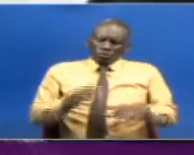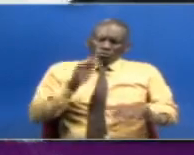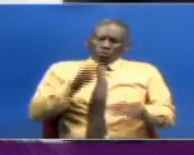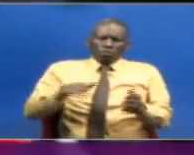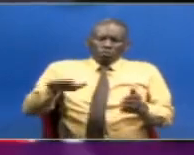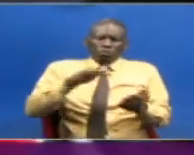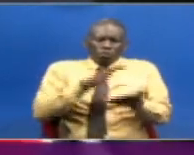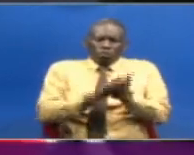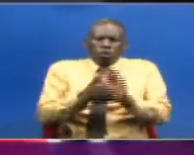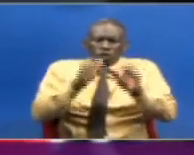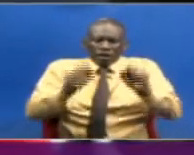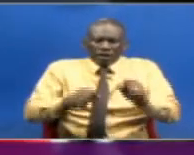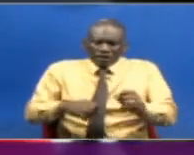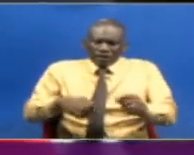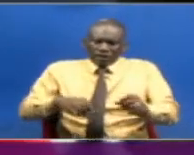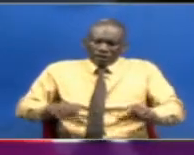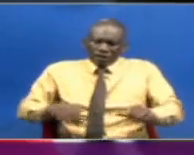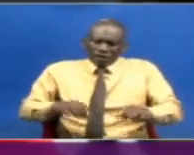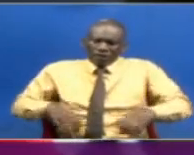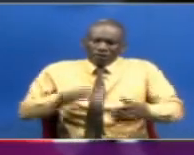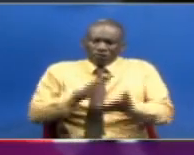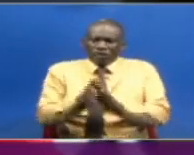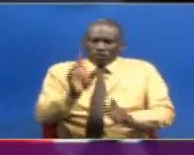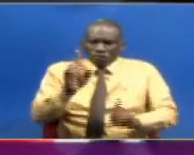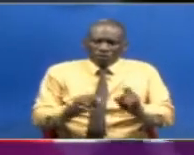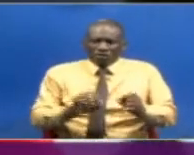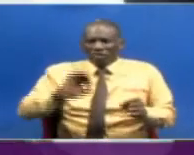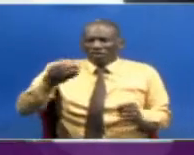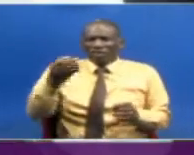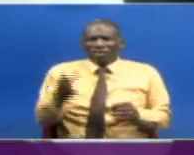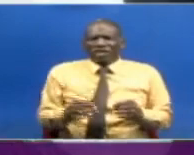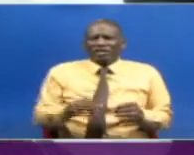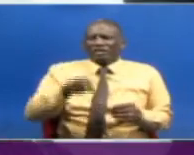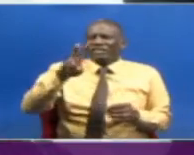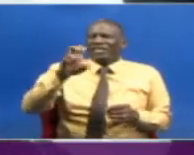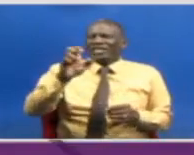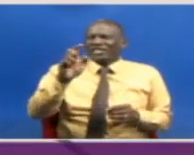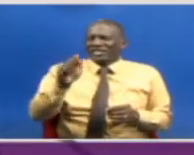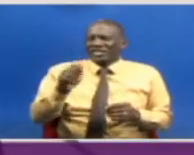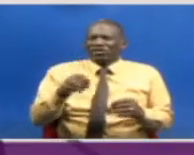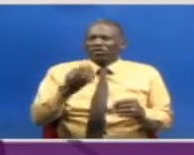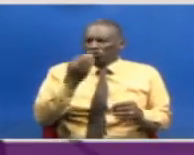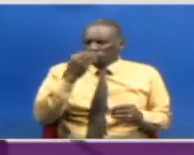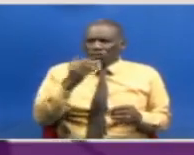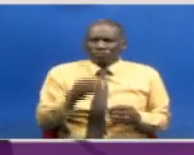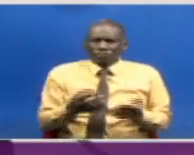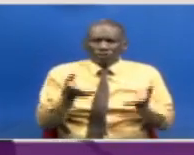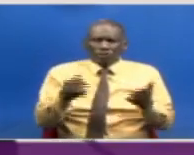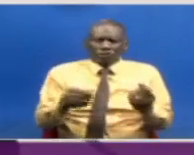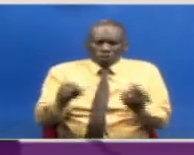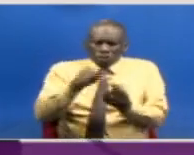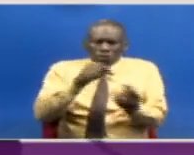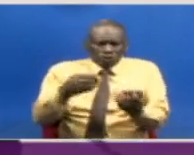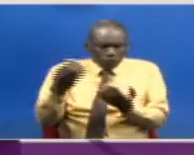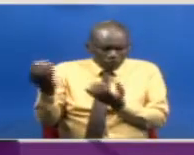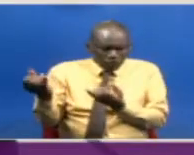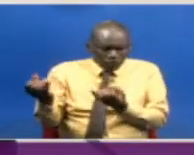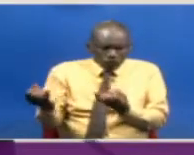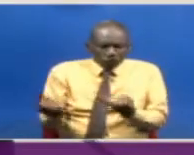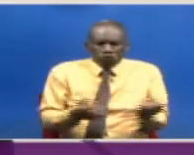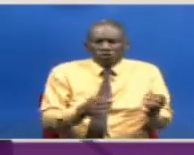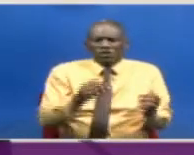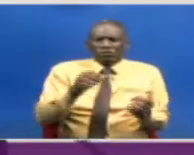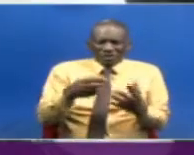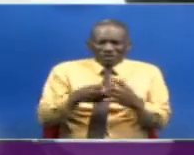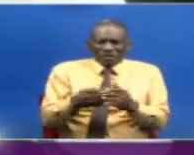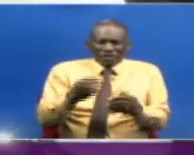without it. The third thing I would be looking at is VAT on food. Now, when we introduce VAT on